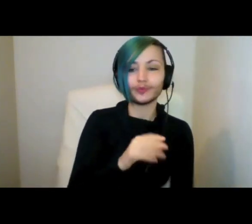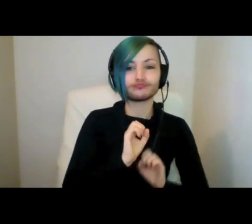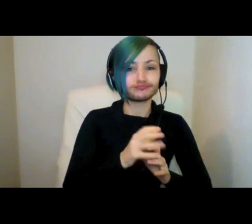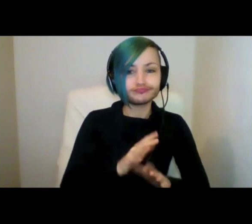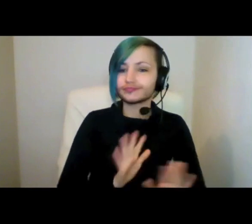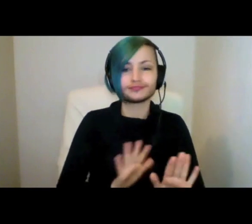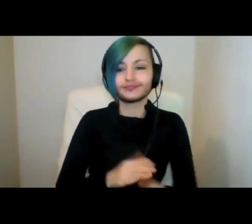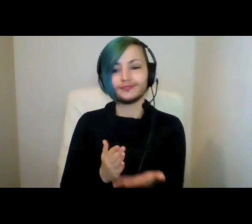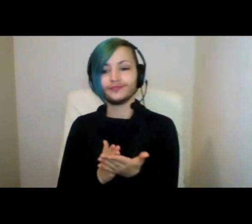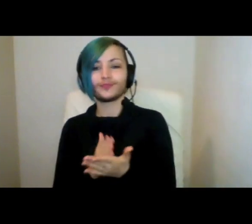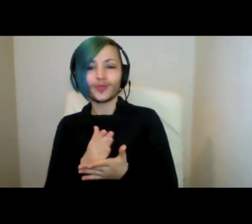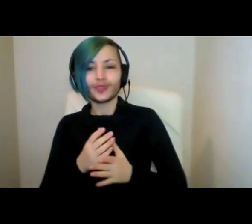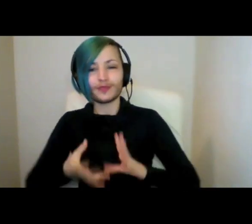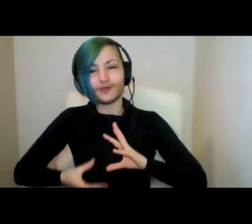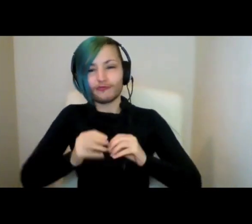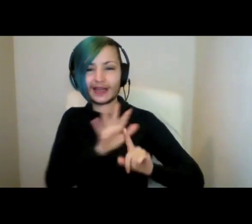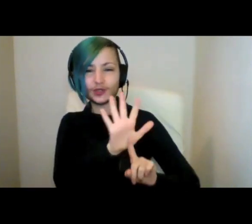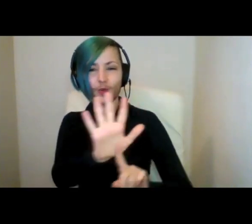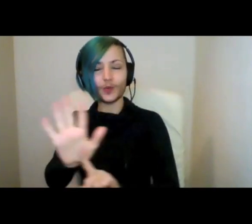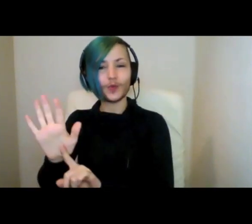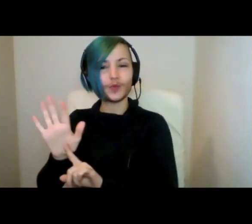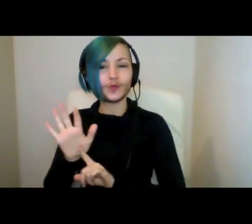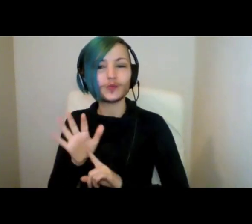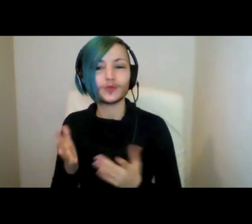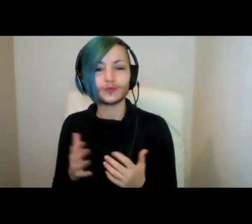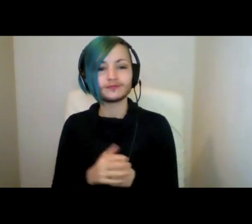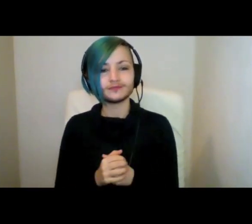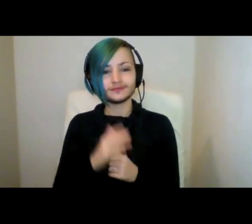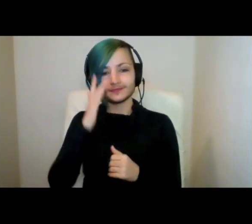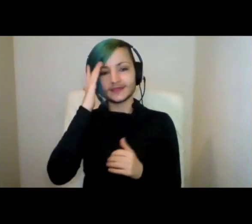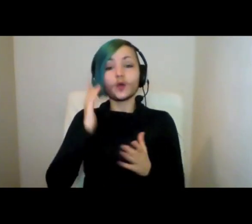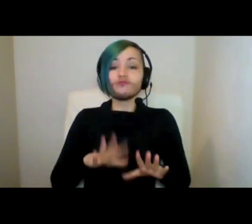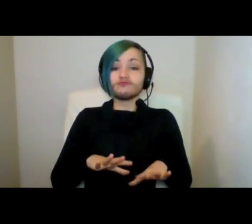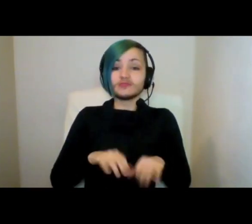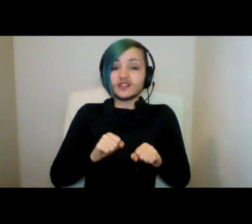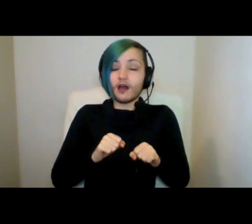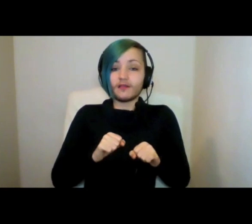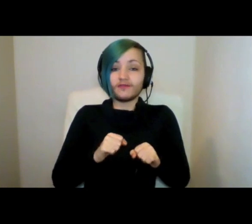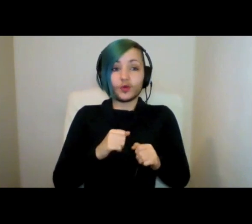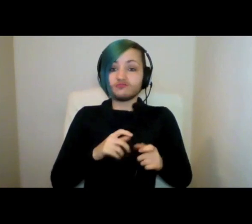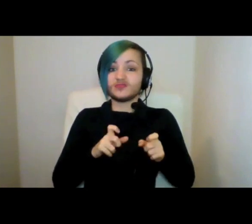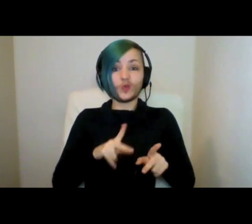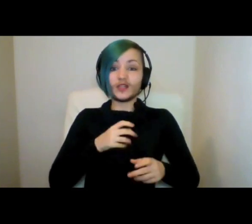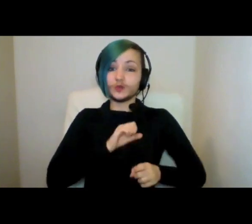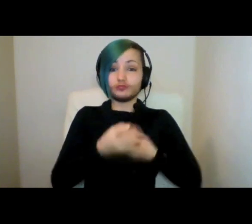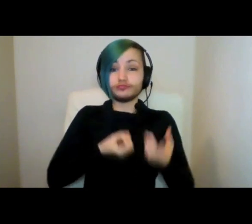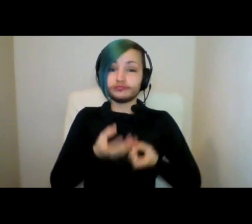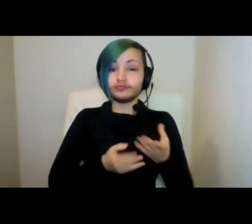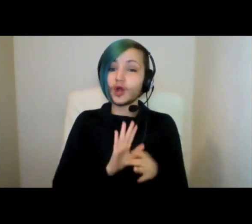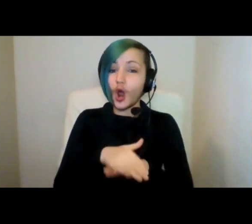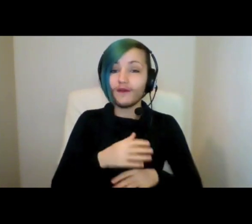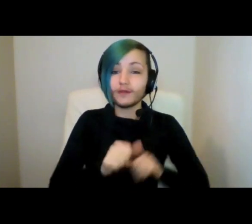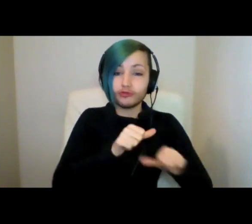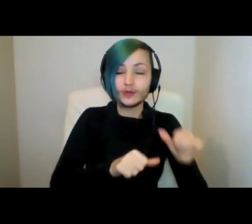of grew from just being a sort of way of sharing into actually a performance, and it then started to inform and change the